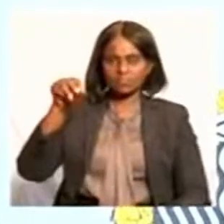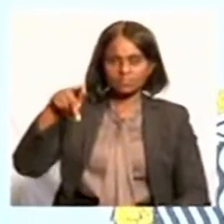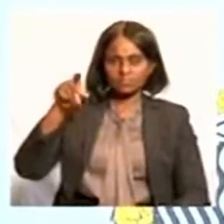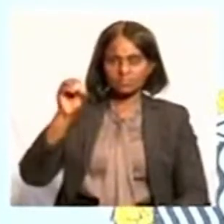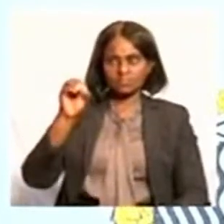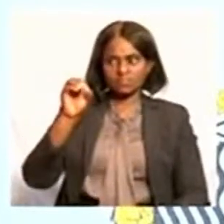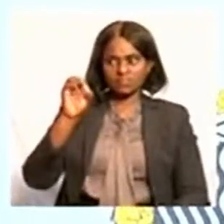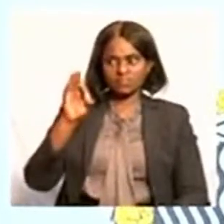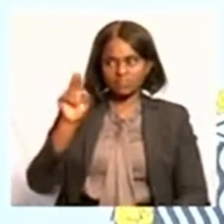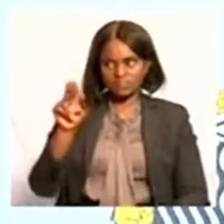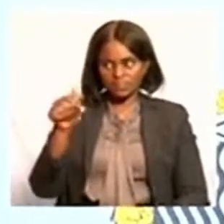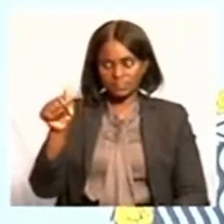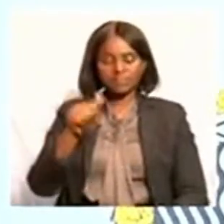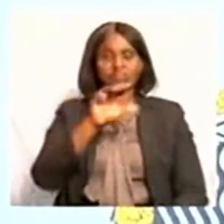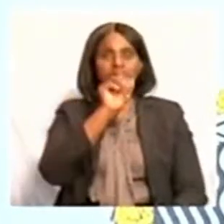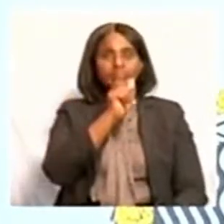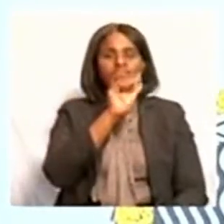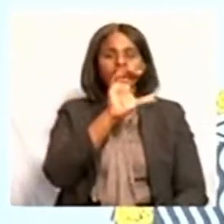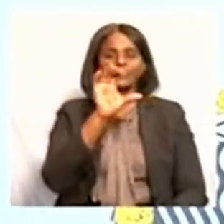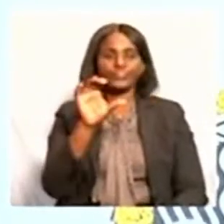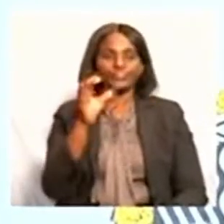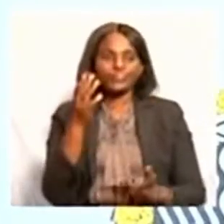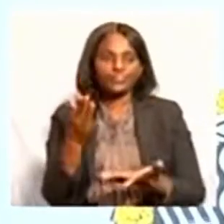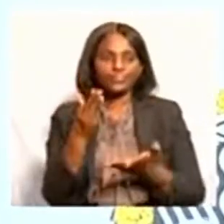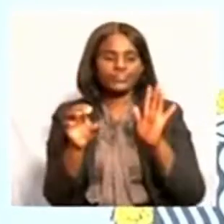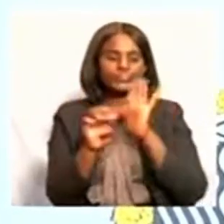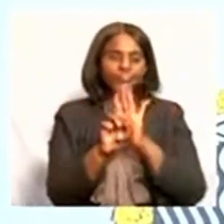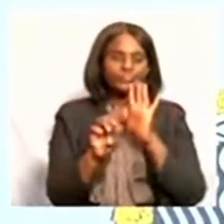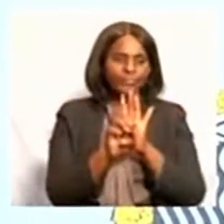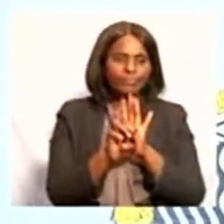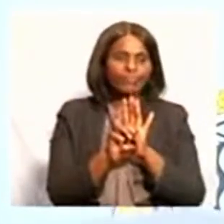to, the ACC, the